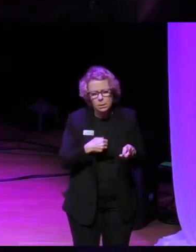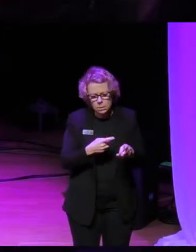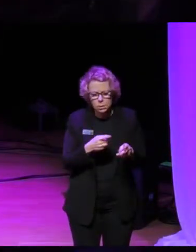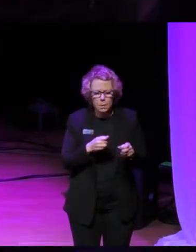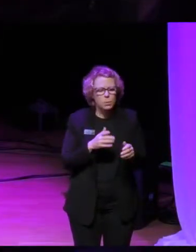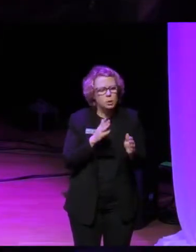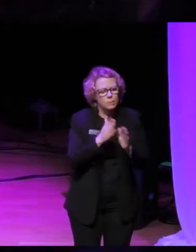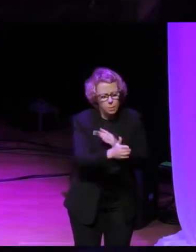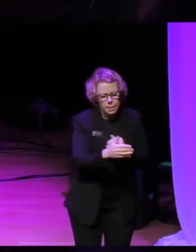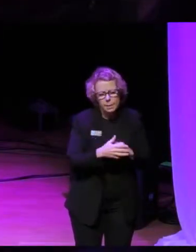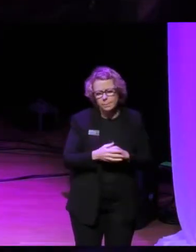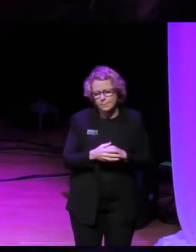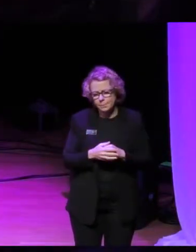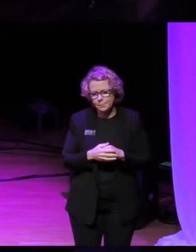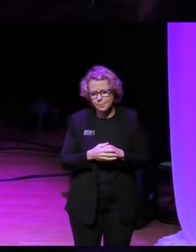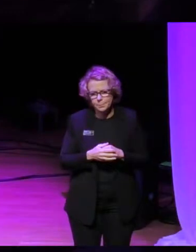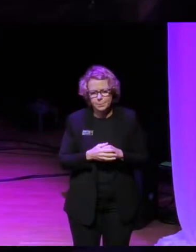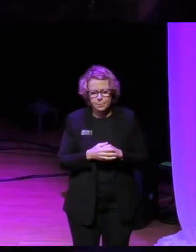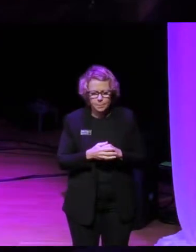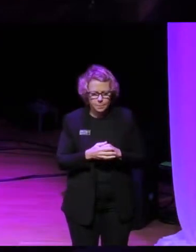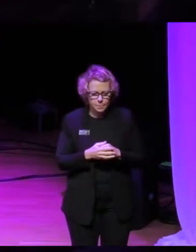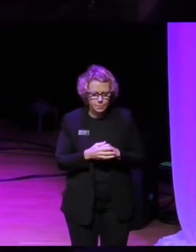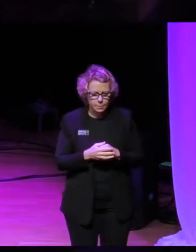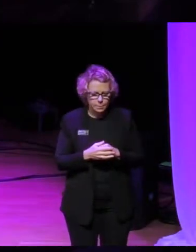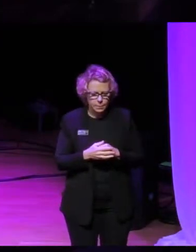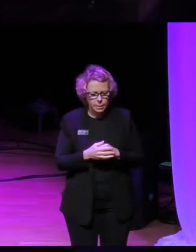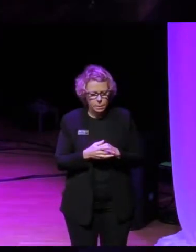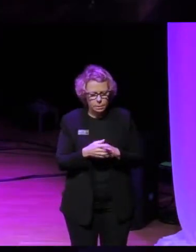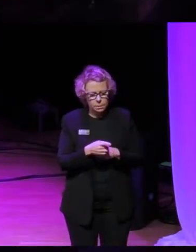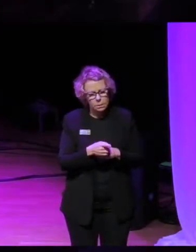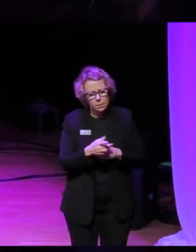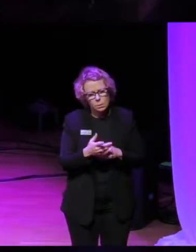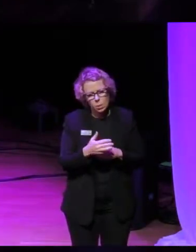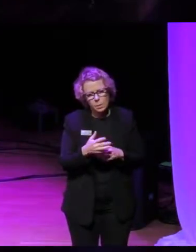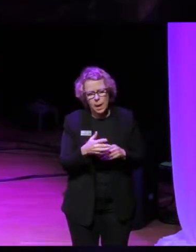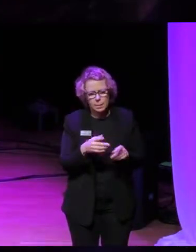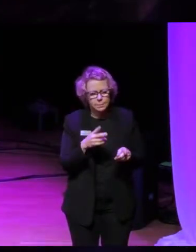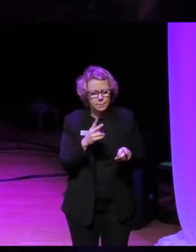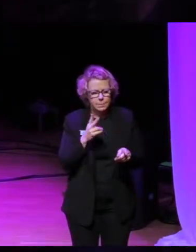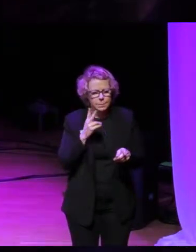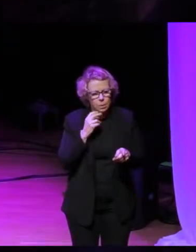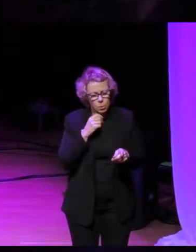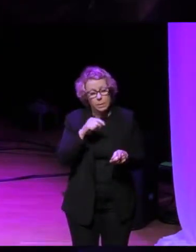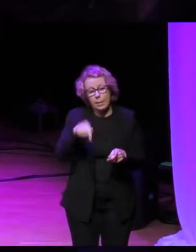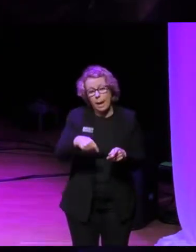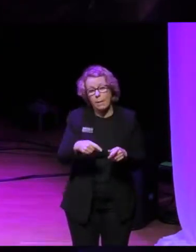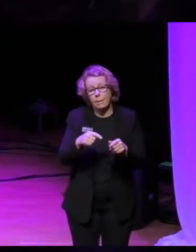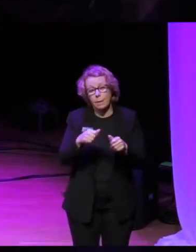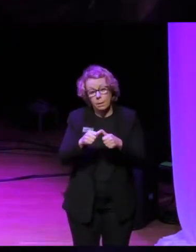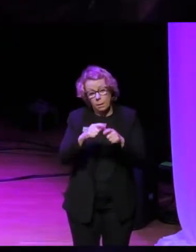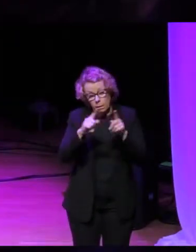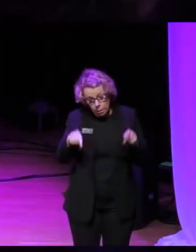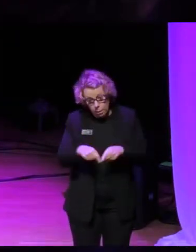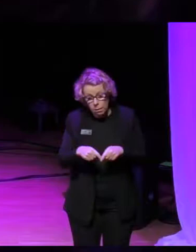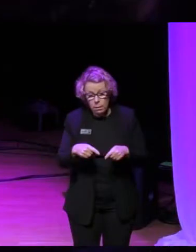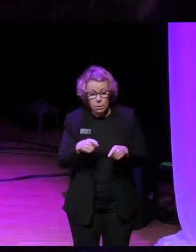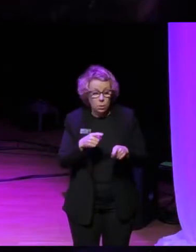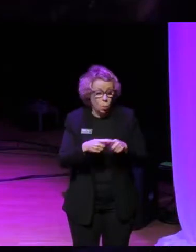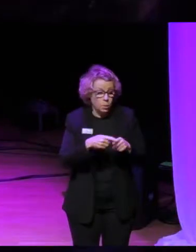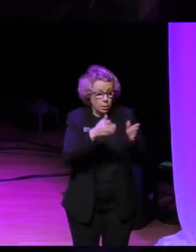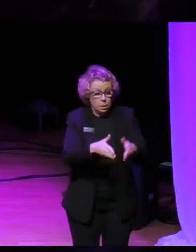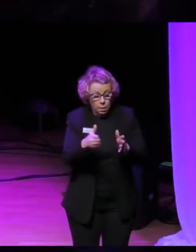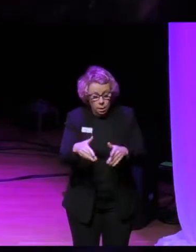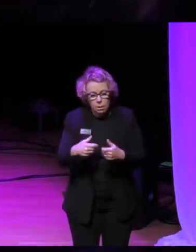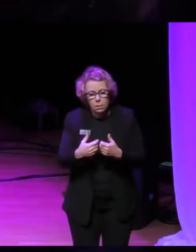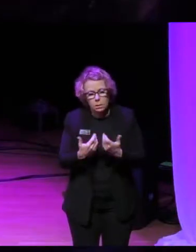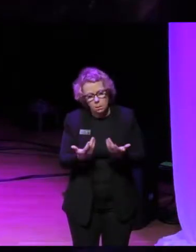past, for obvious reasons that they require undocumented individuals to